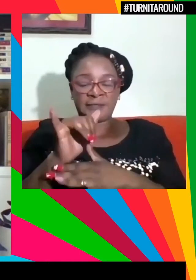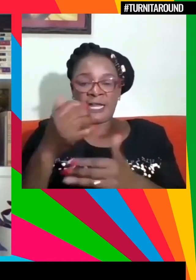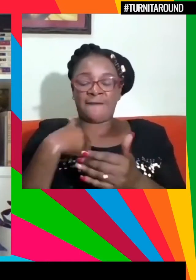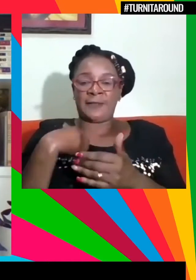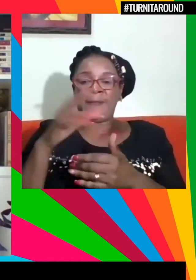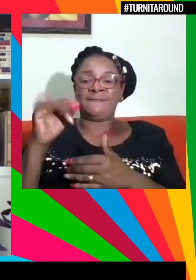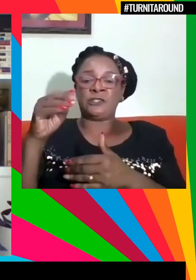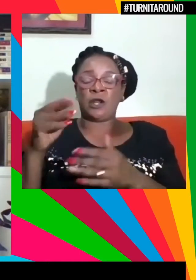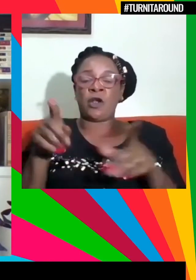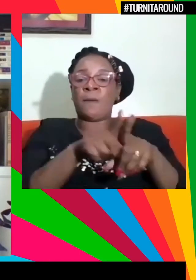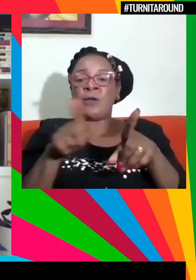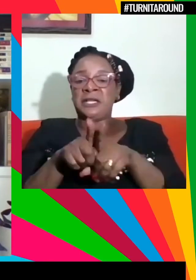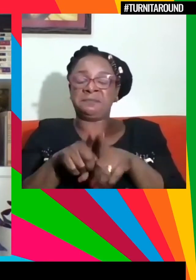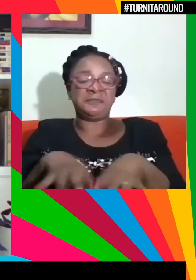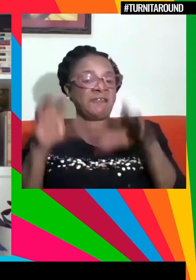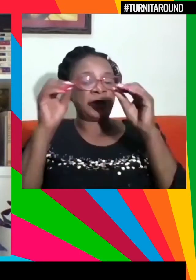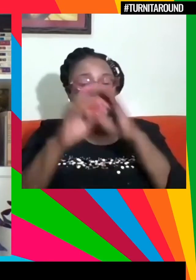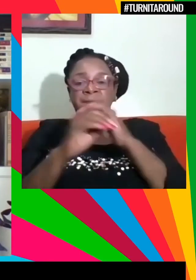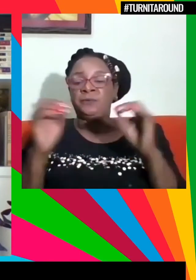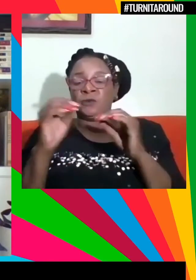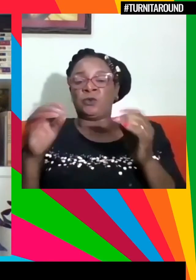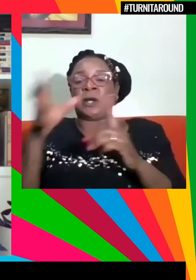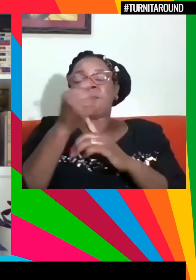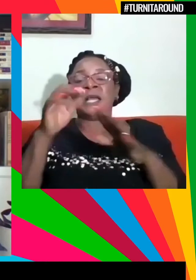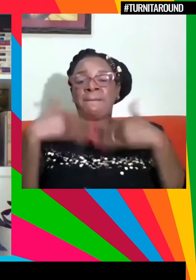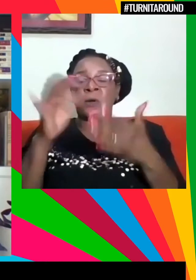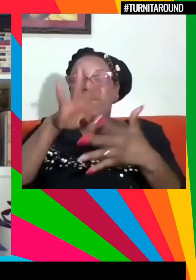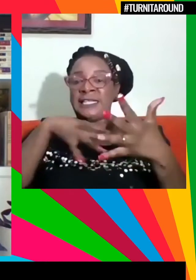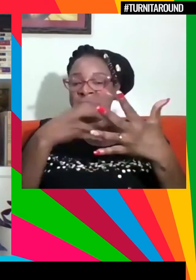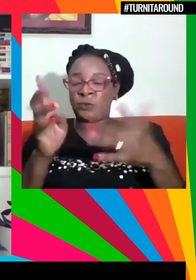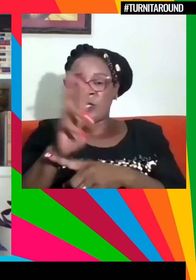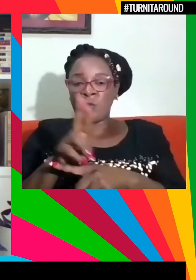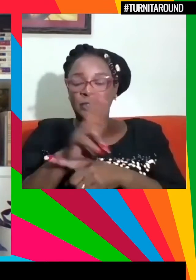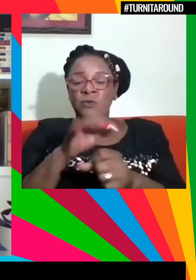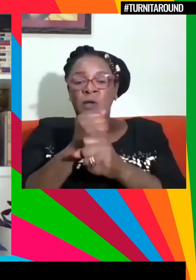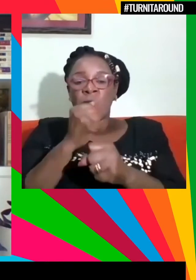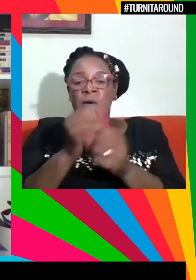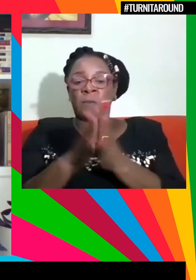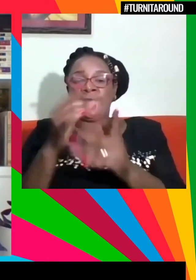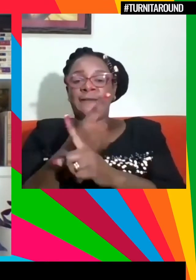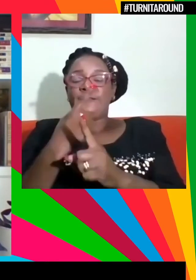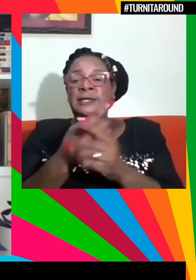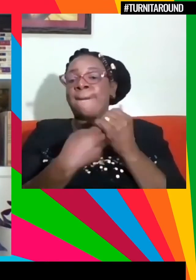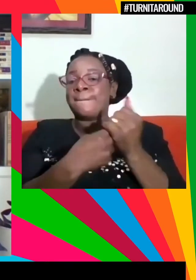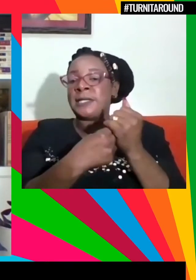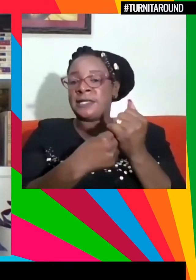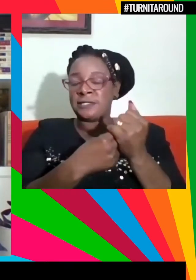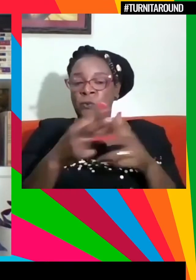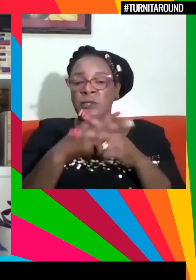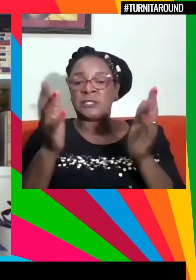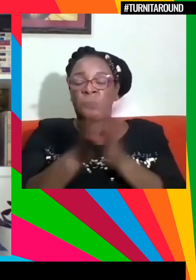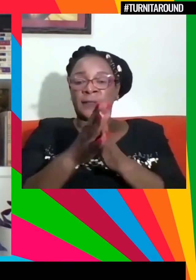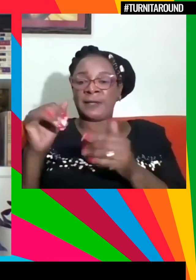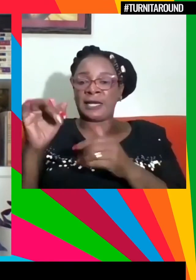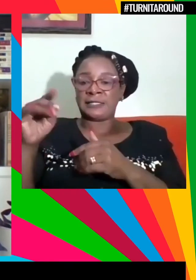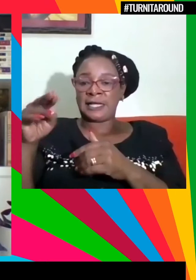not found to recapture back the fishing nets and reuse them. So we've worked with a number of different partners. We started with one and we've scaled up